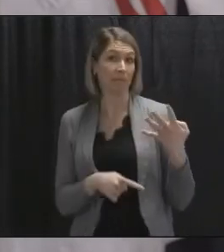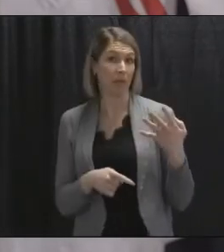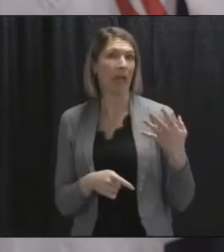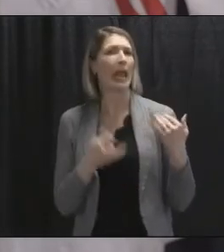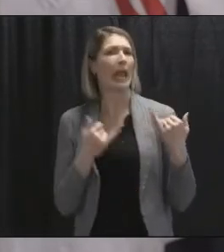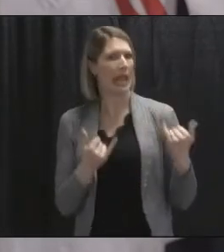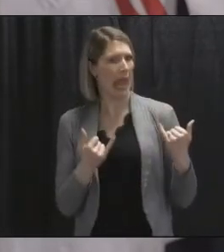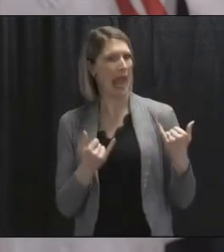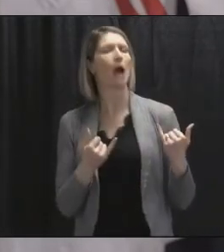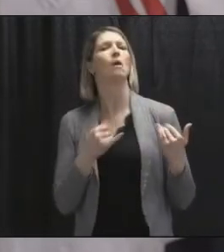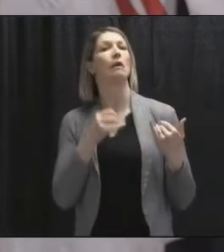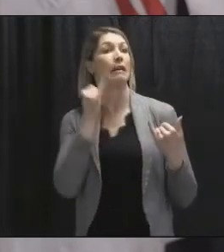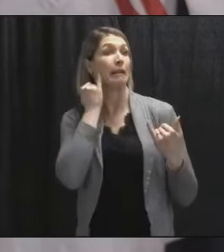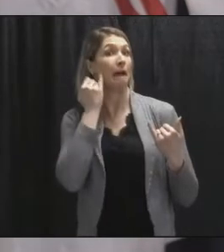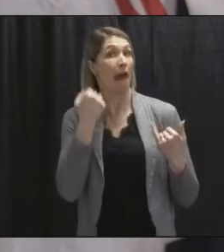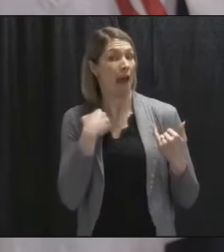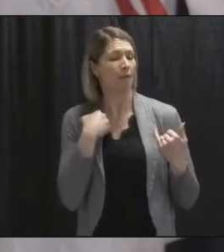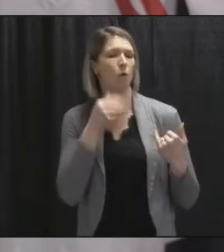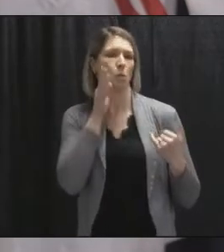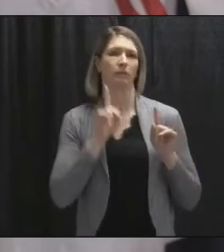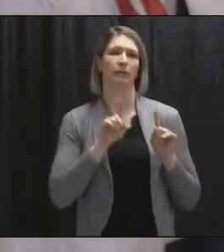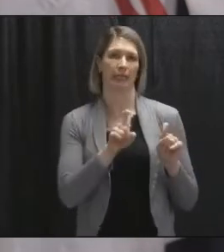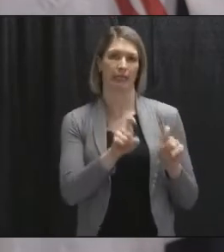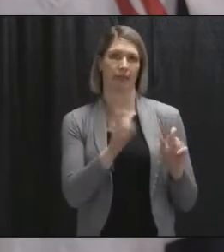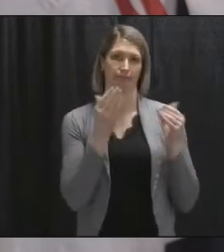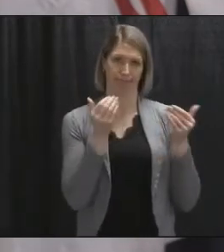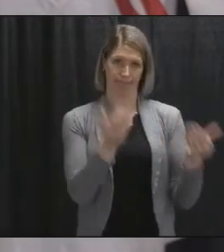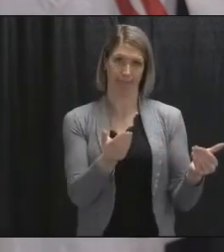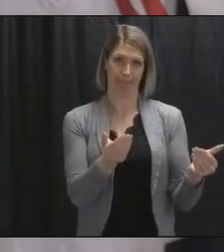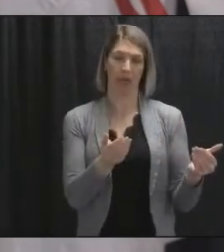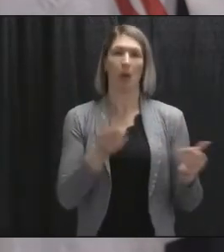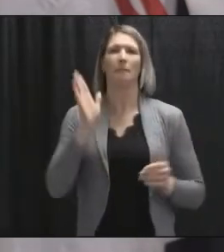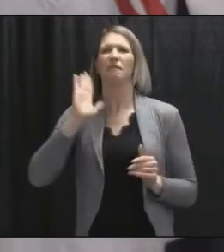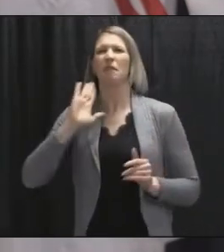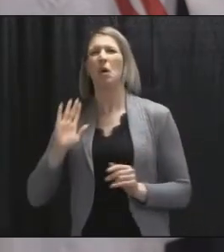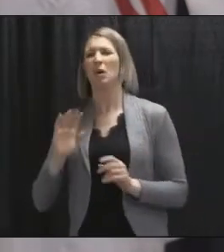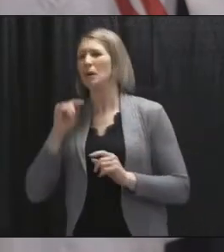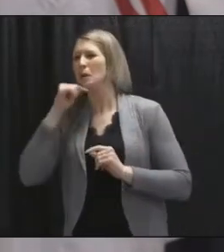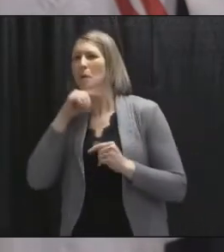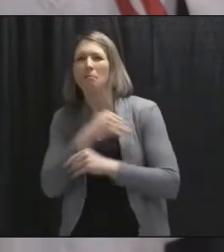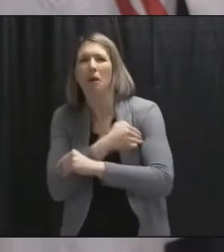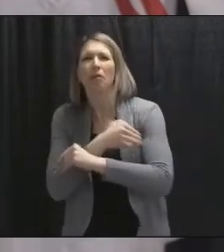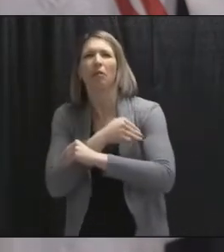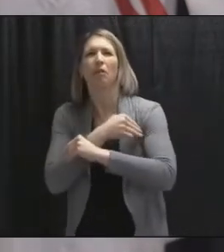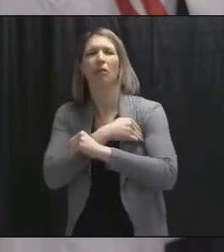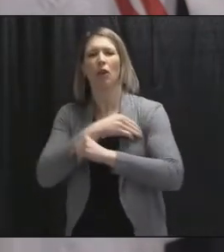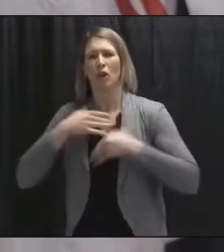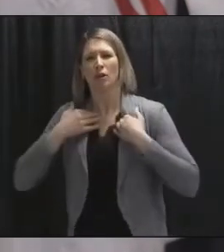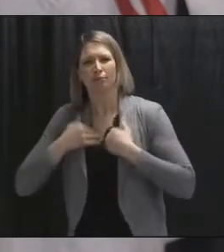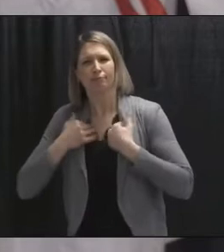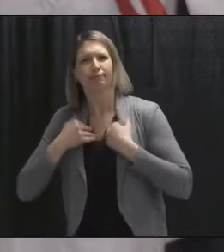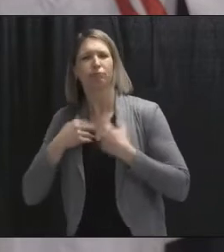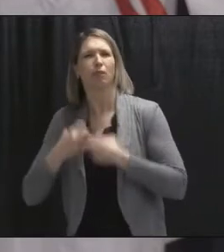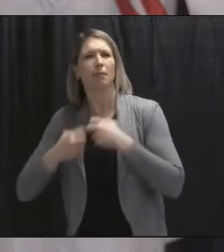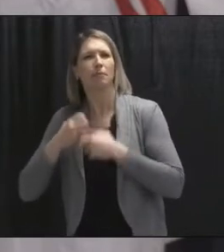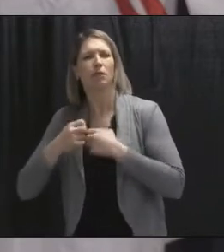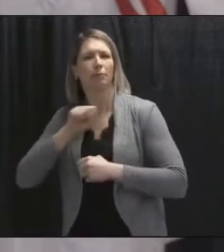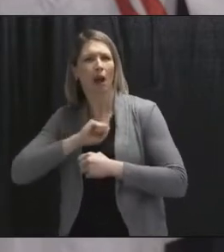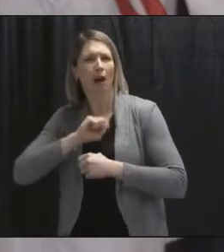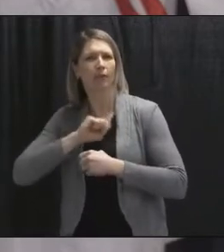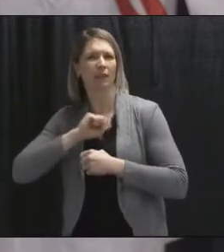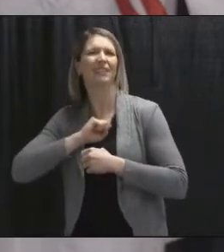This is broader than the previous symptoms, which were aches and pains, fever, and symptoms of respiratory infections such as cough